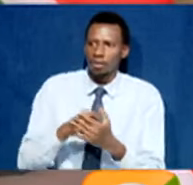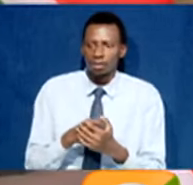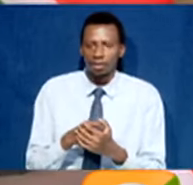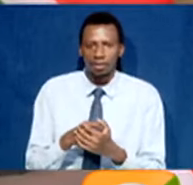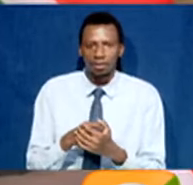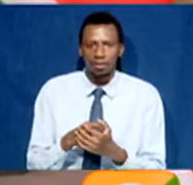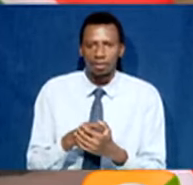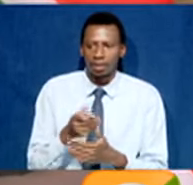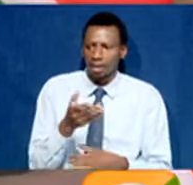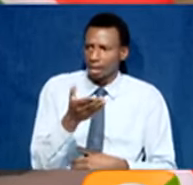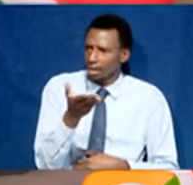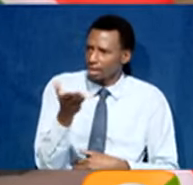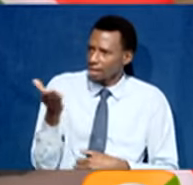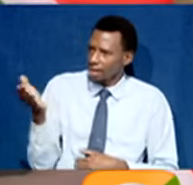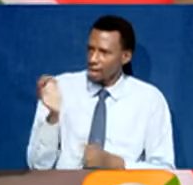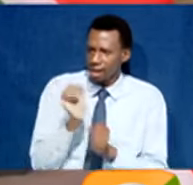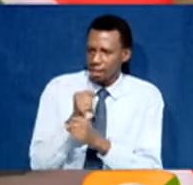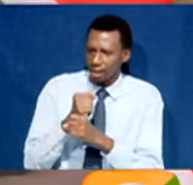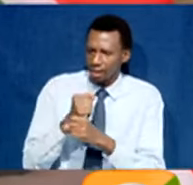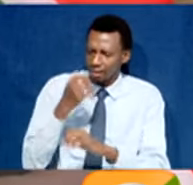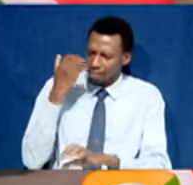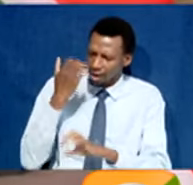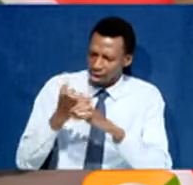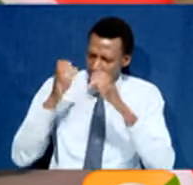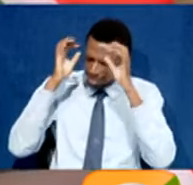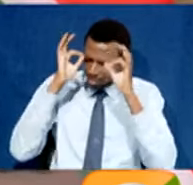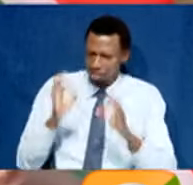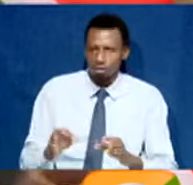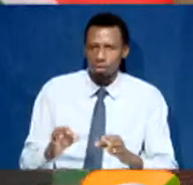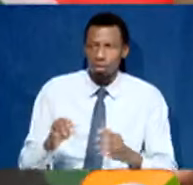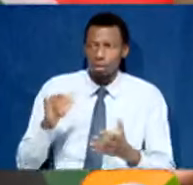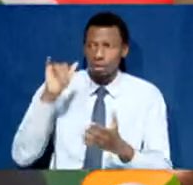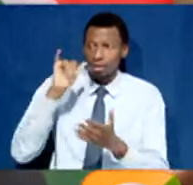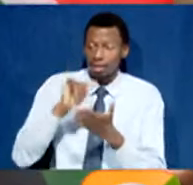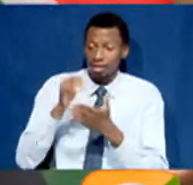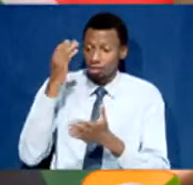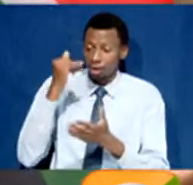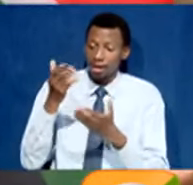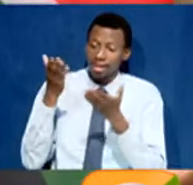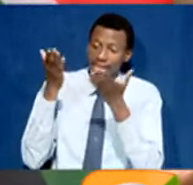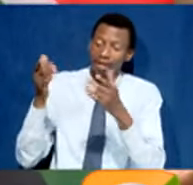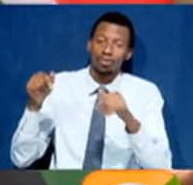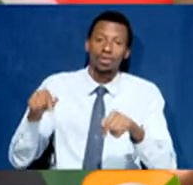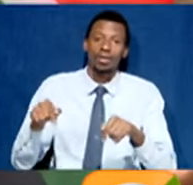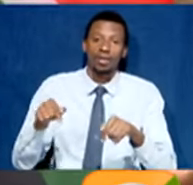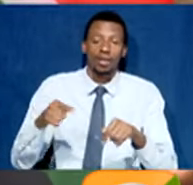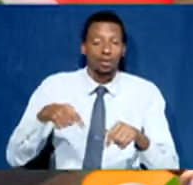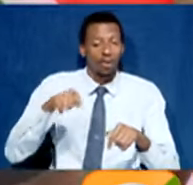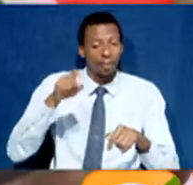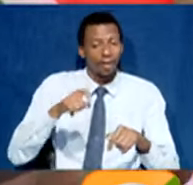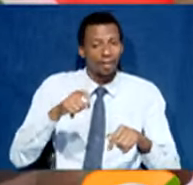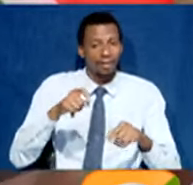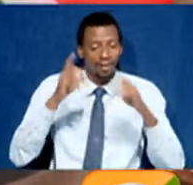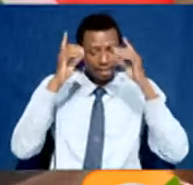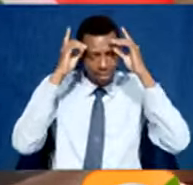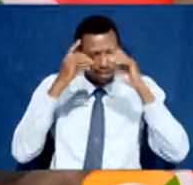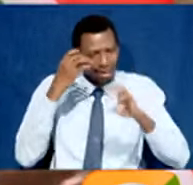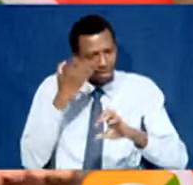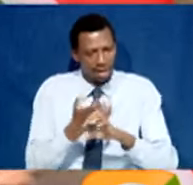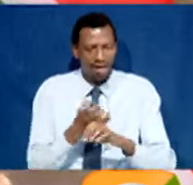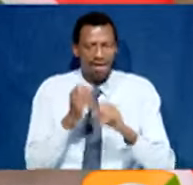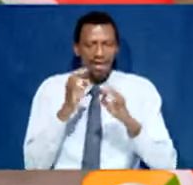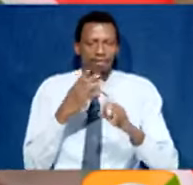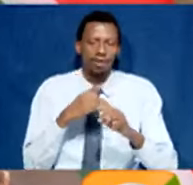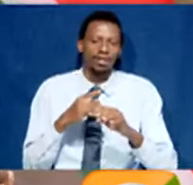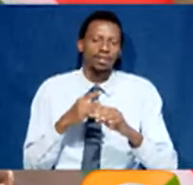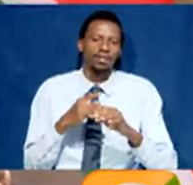decisions. That's why they are where they are. We have to make tough decisions if we have to catch up. I mean, if we want to continue